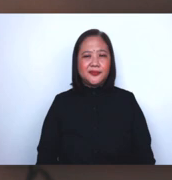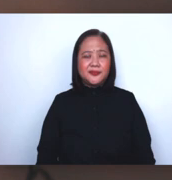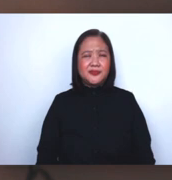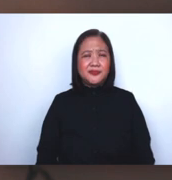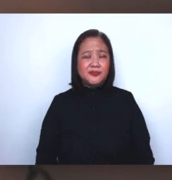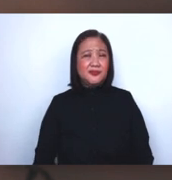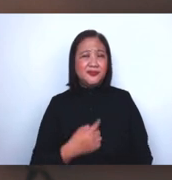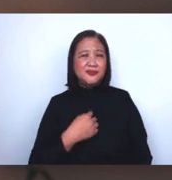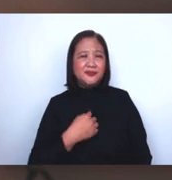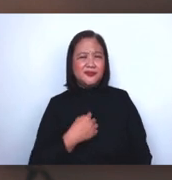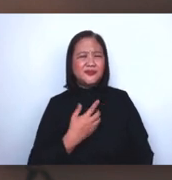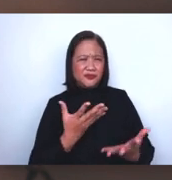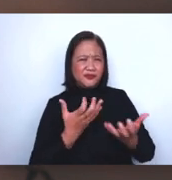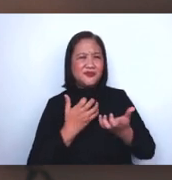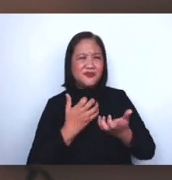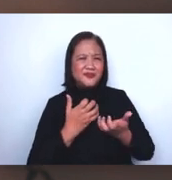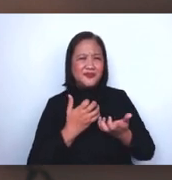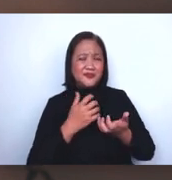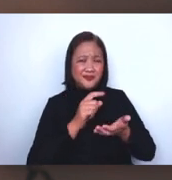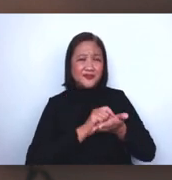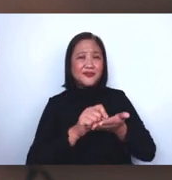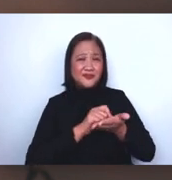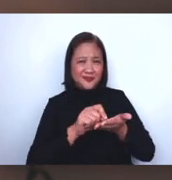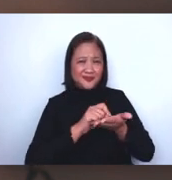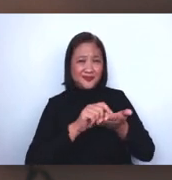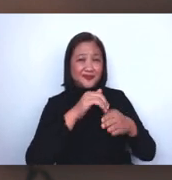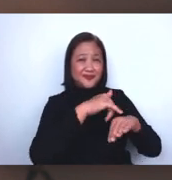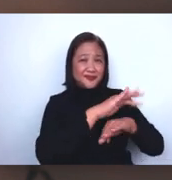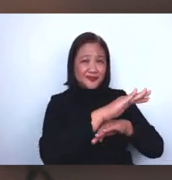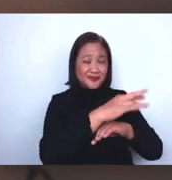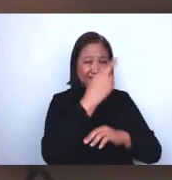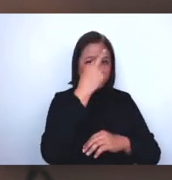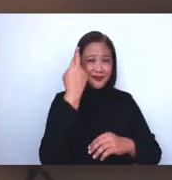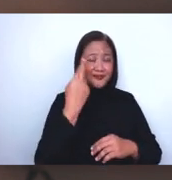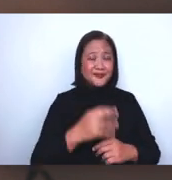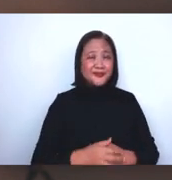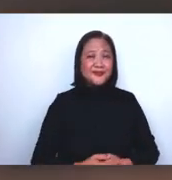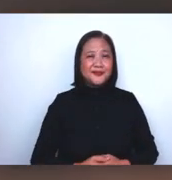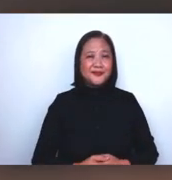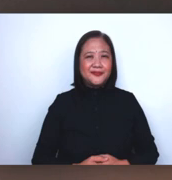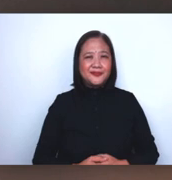I want so much to write to him.